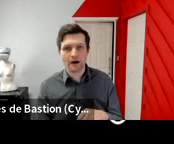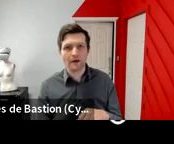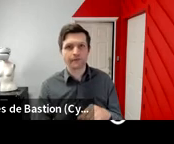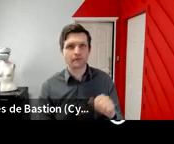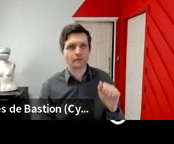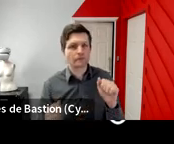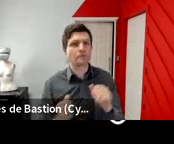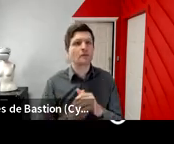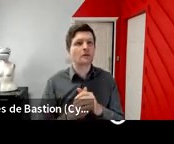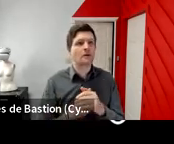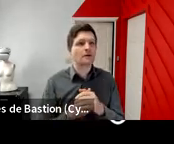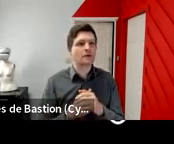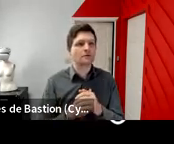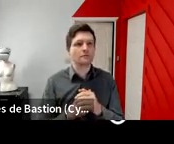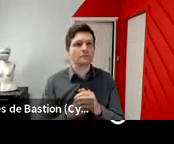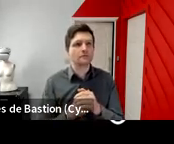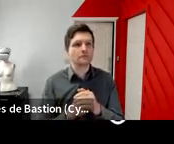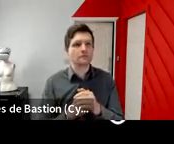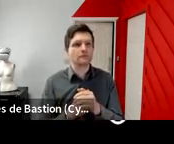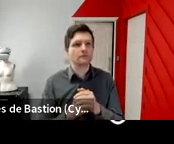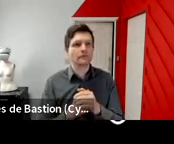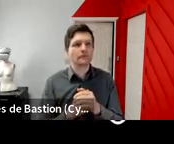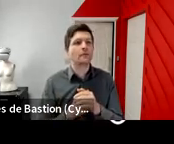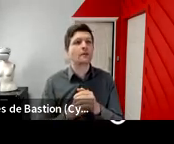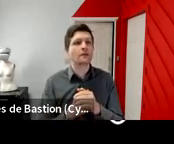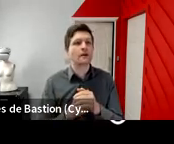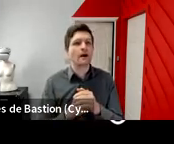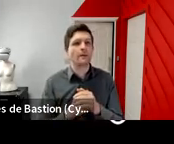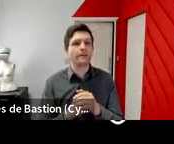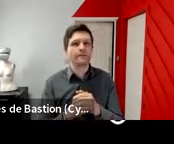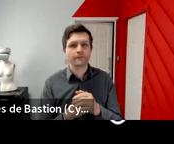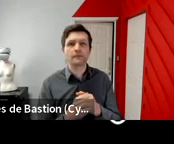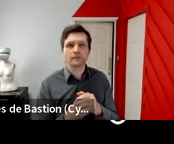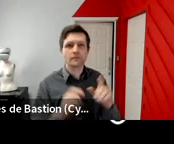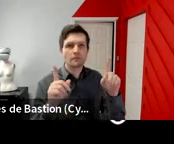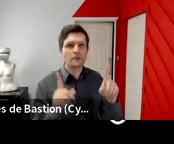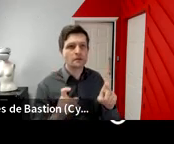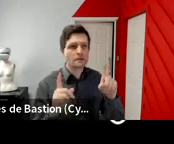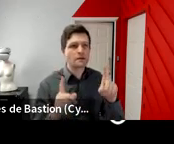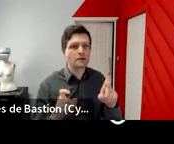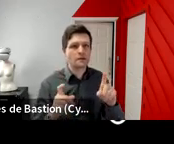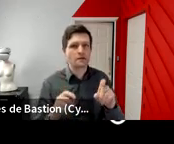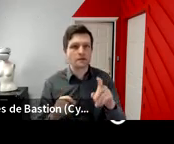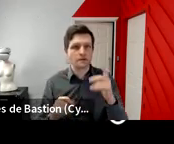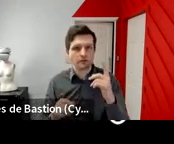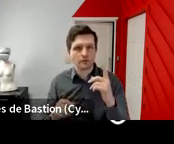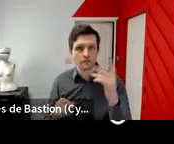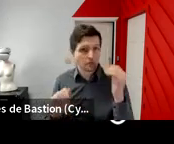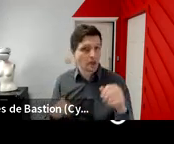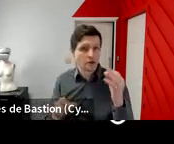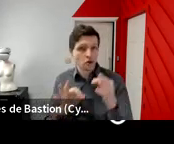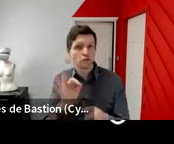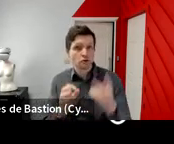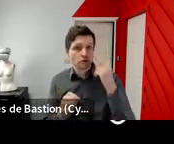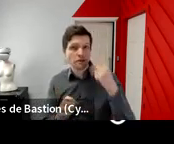Is it possible to make his image bigger for the interpreter to see, or no, not really? I don't think